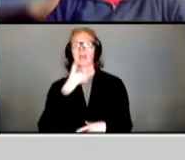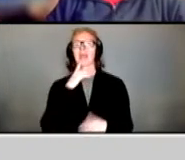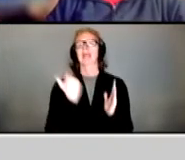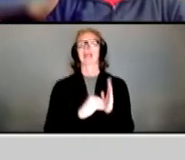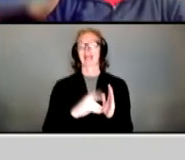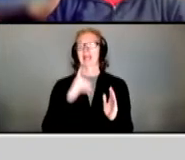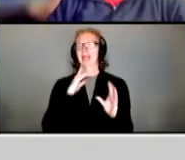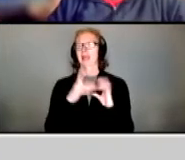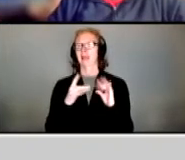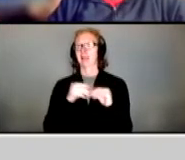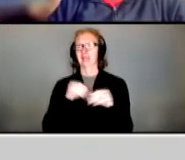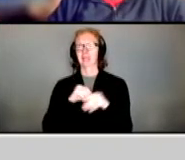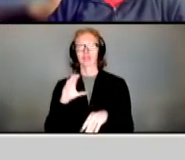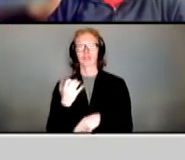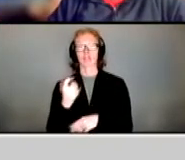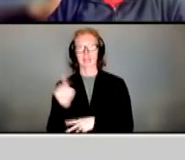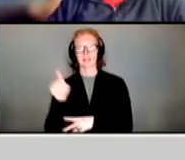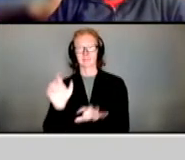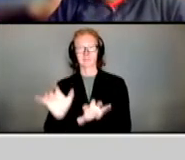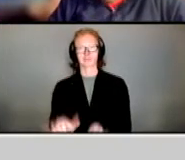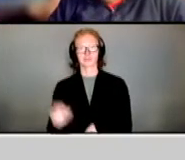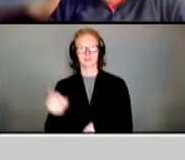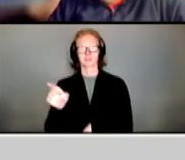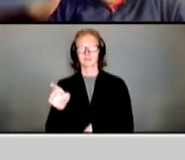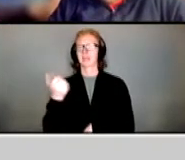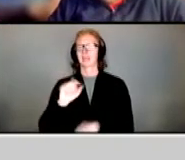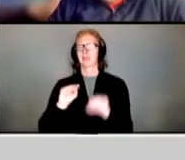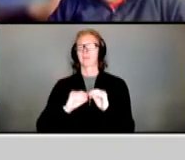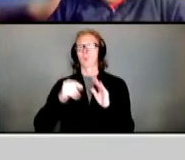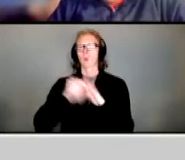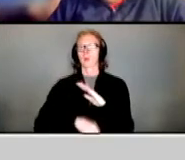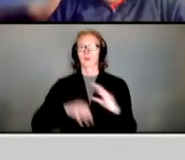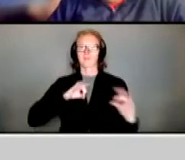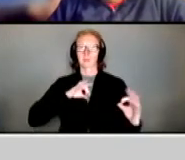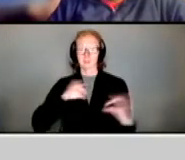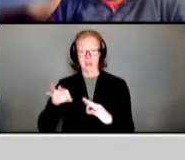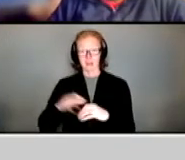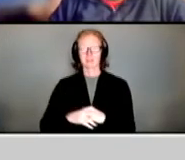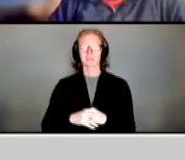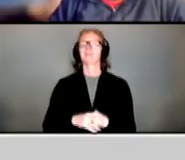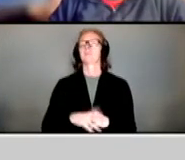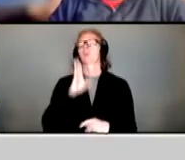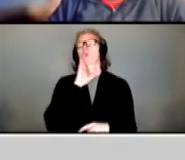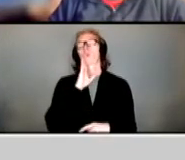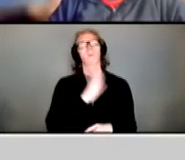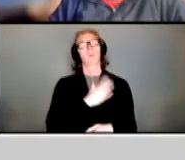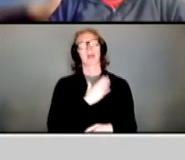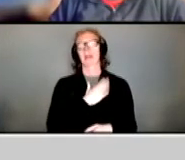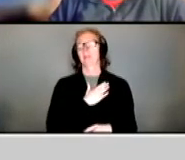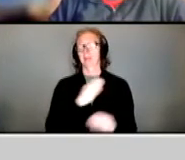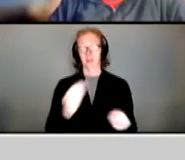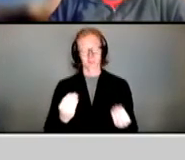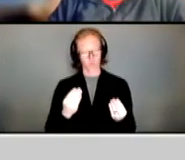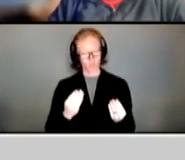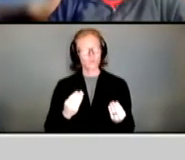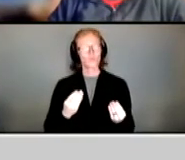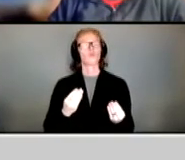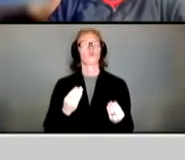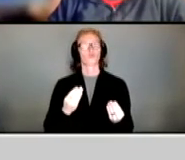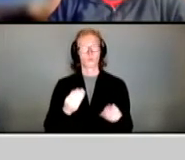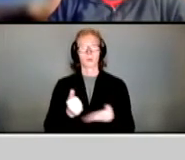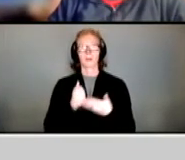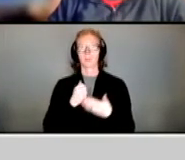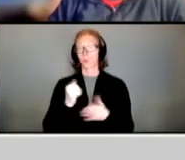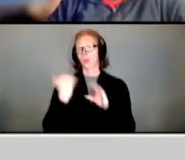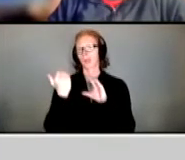in the chat that if you have any thoughts on this, I am happy to receive those. Or you can